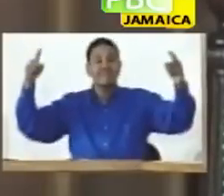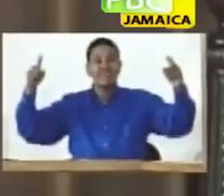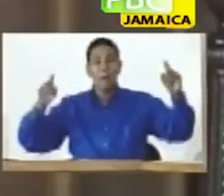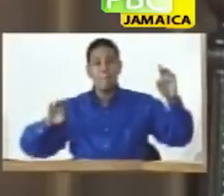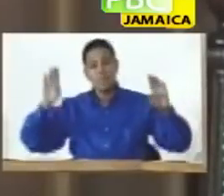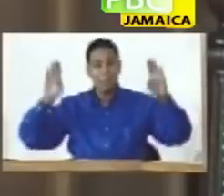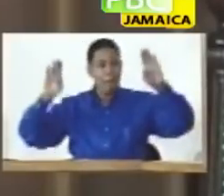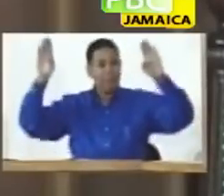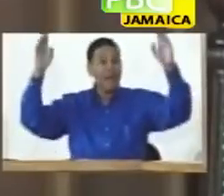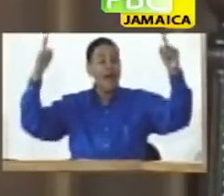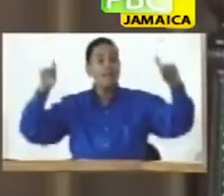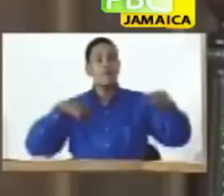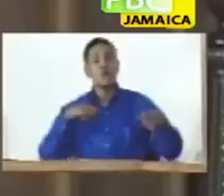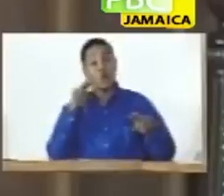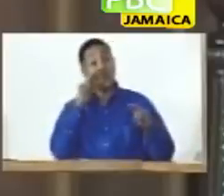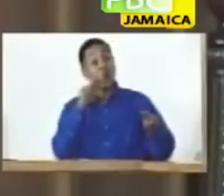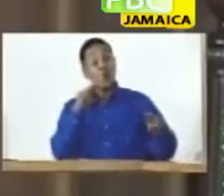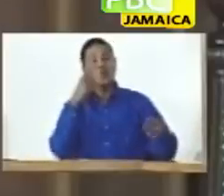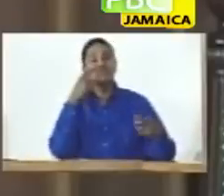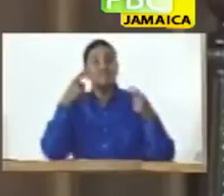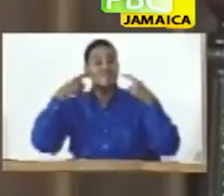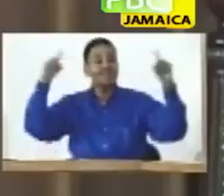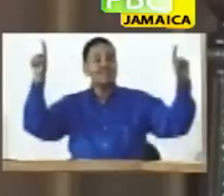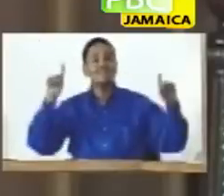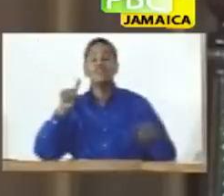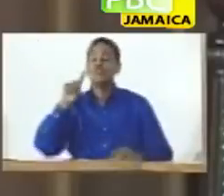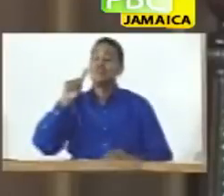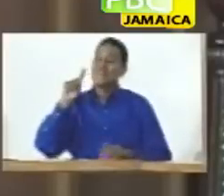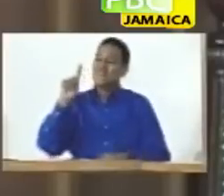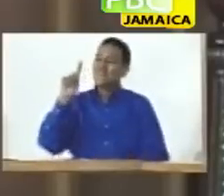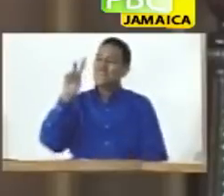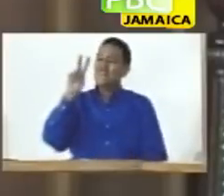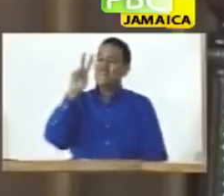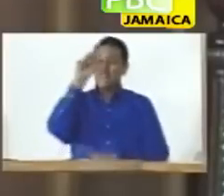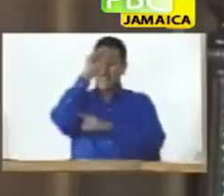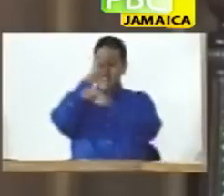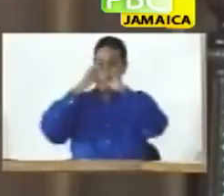move forward to fulfill Vision 2020.